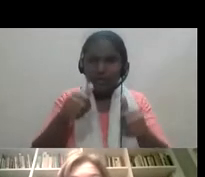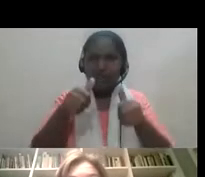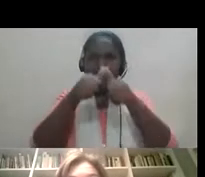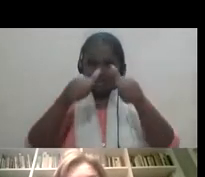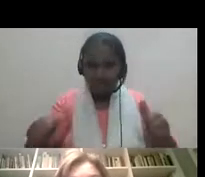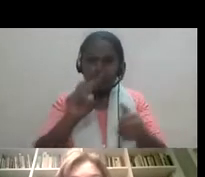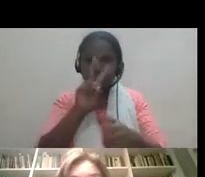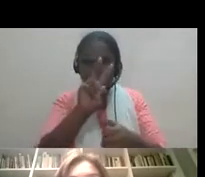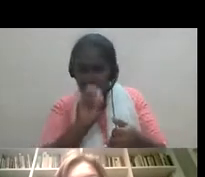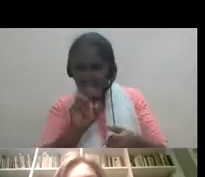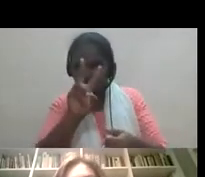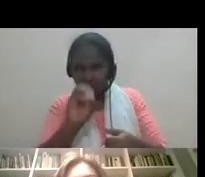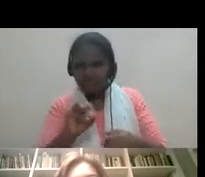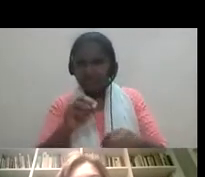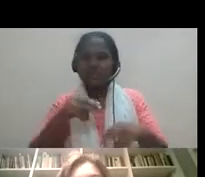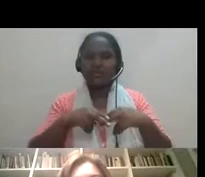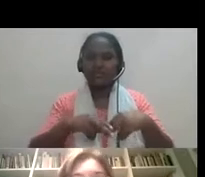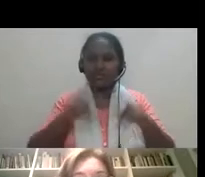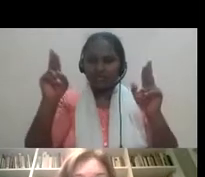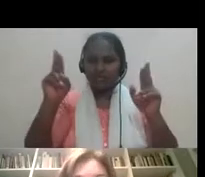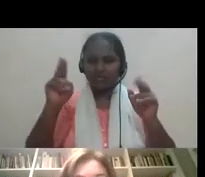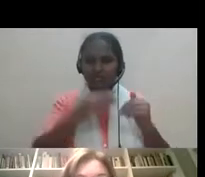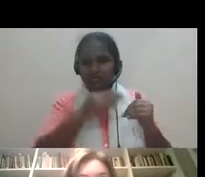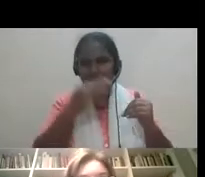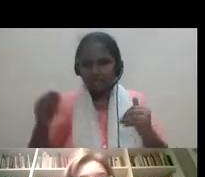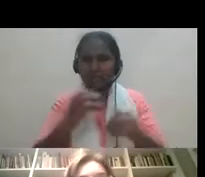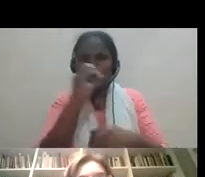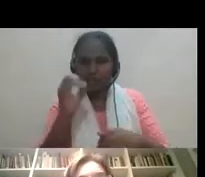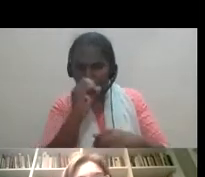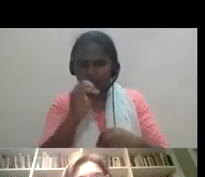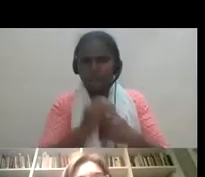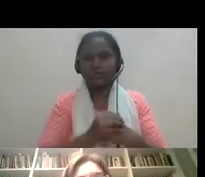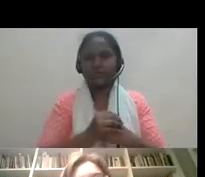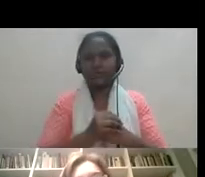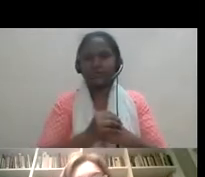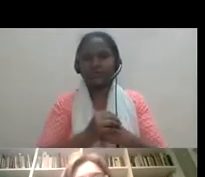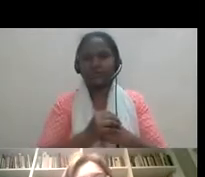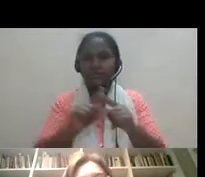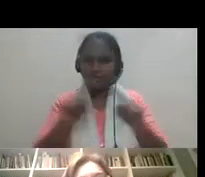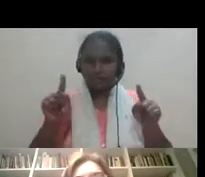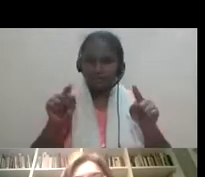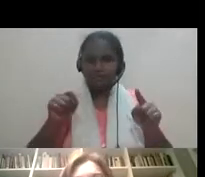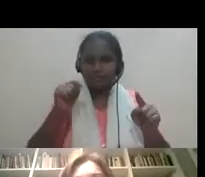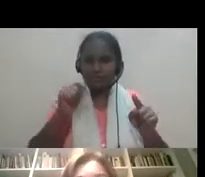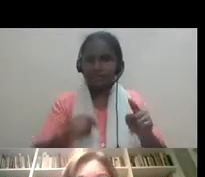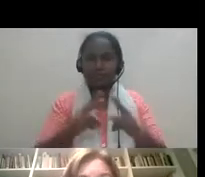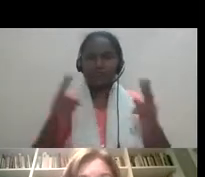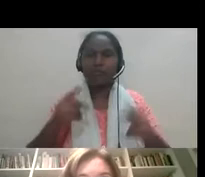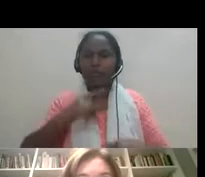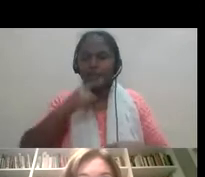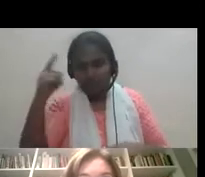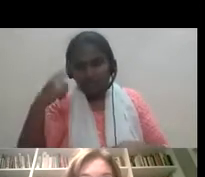April 2020, and it finally opened in October. But it is, I'm very proud. He's